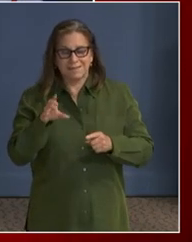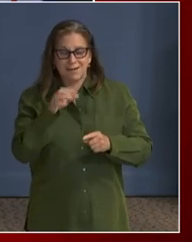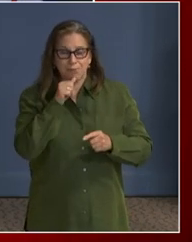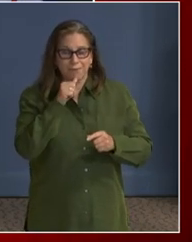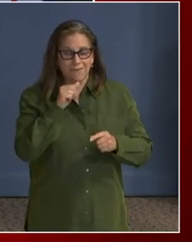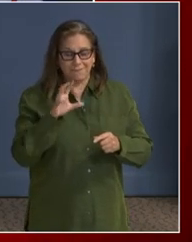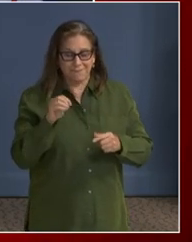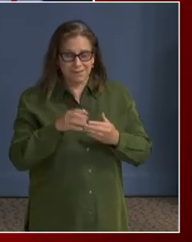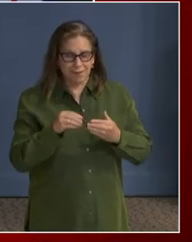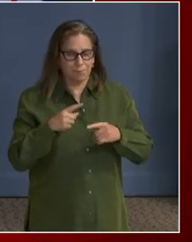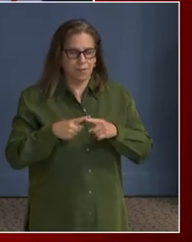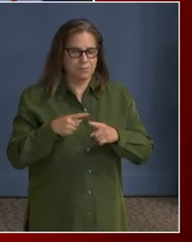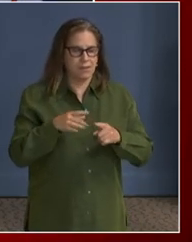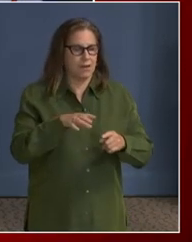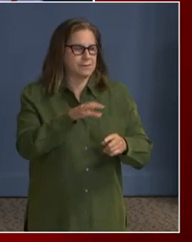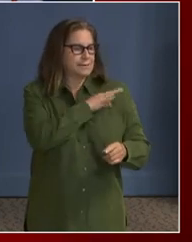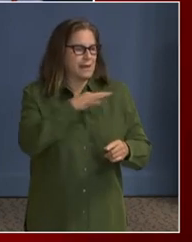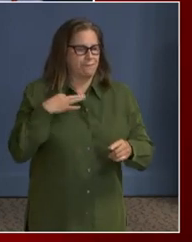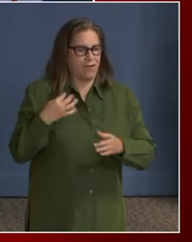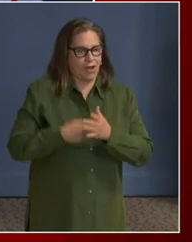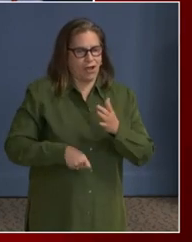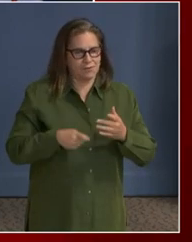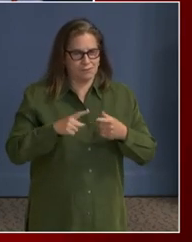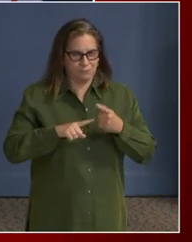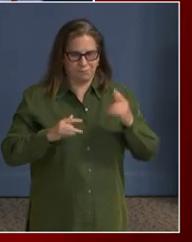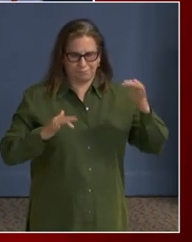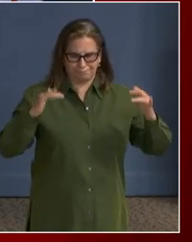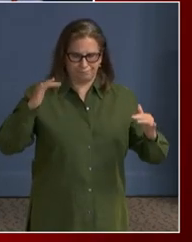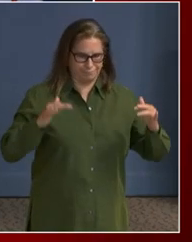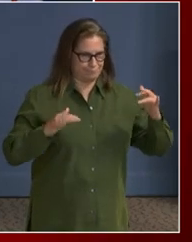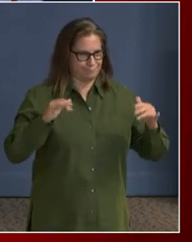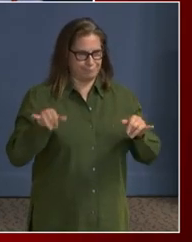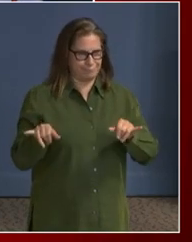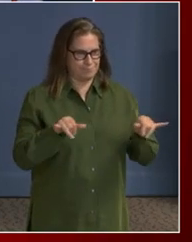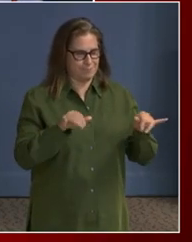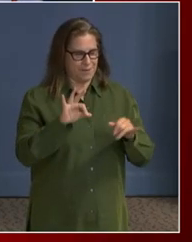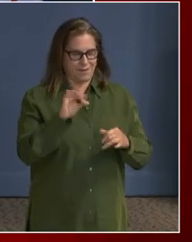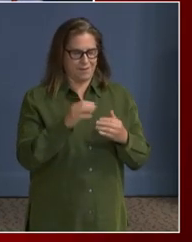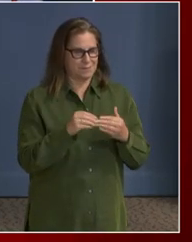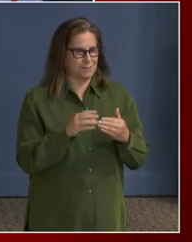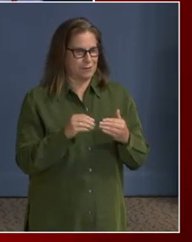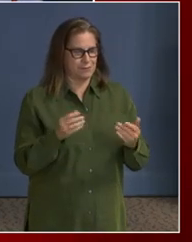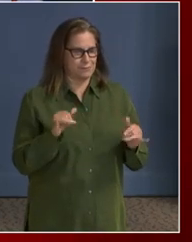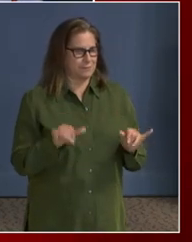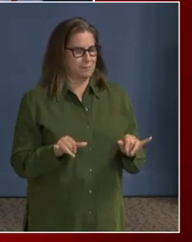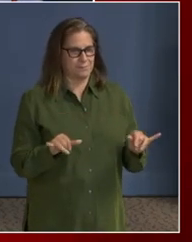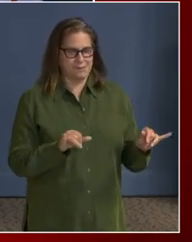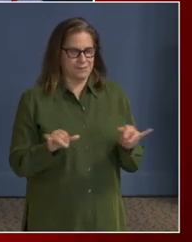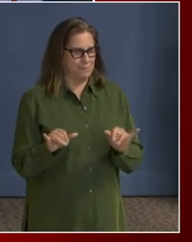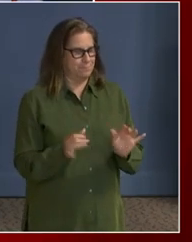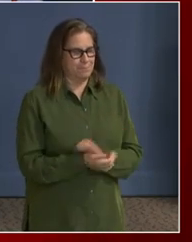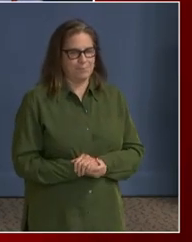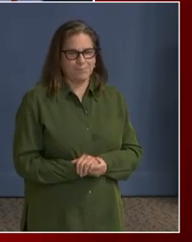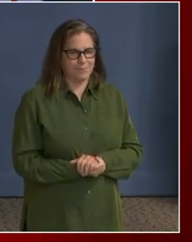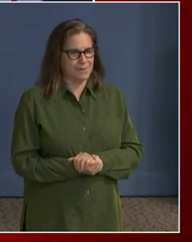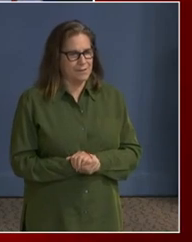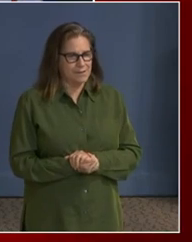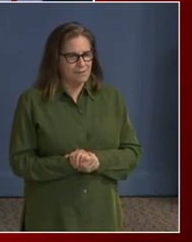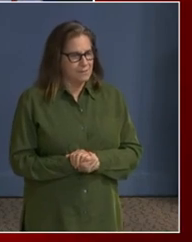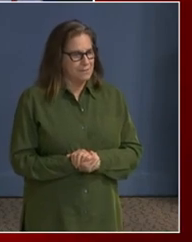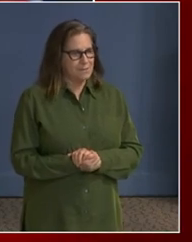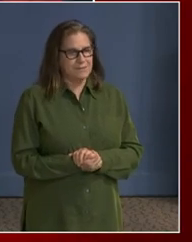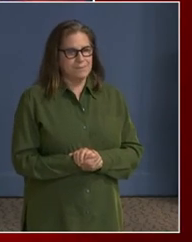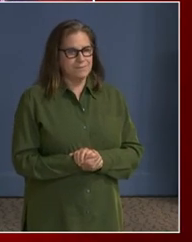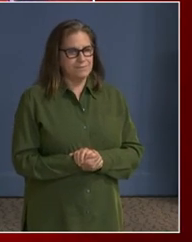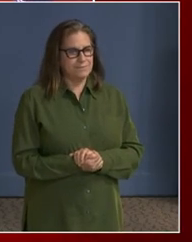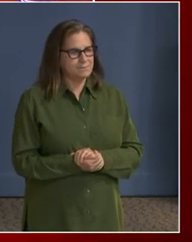Other questions? Yes. So it looks like every time we get to about 40 cases in the community spread data, we have another peak. Do you have